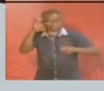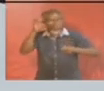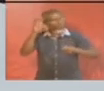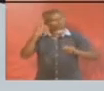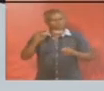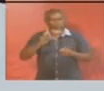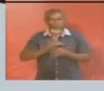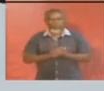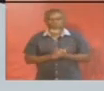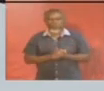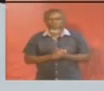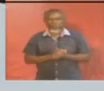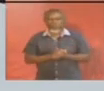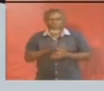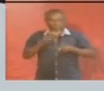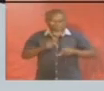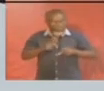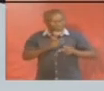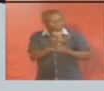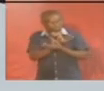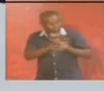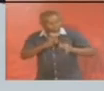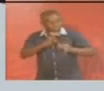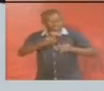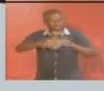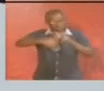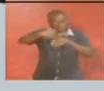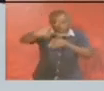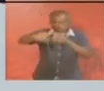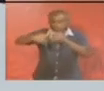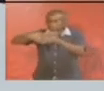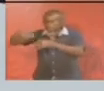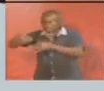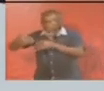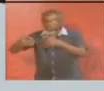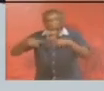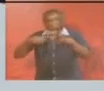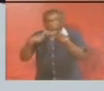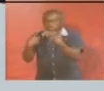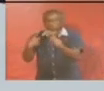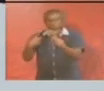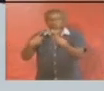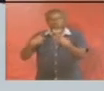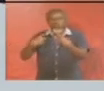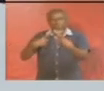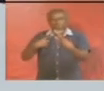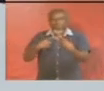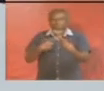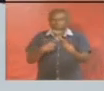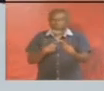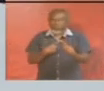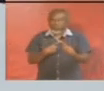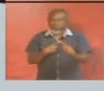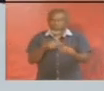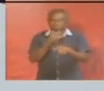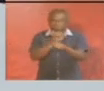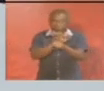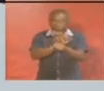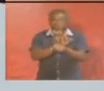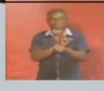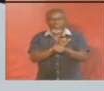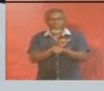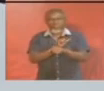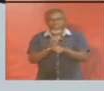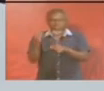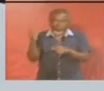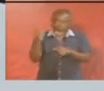I mean, people are free to go and come, go to work, visit. Parties. We can't legislate against